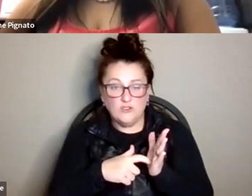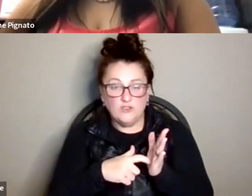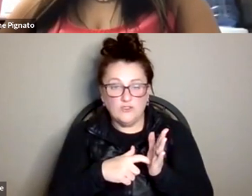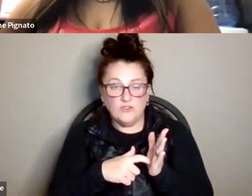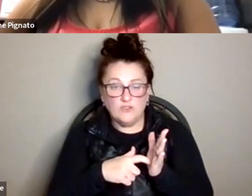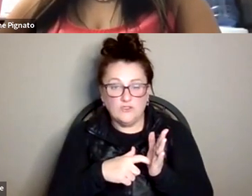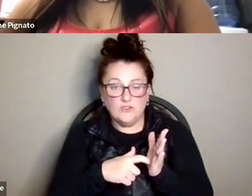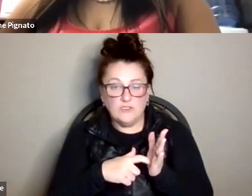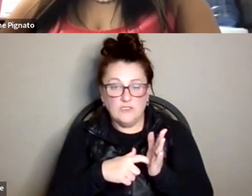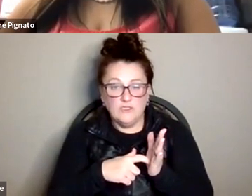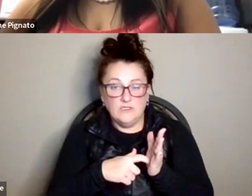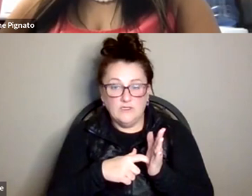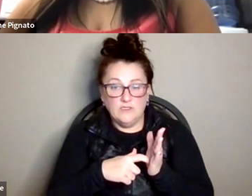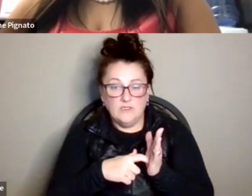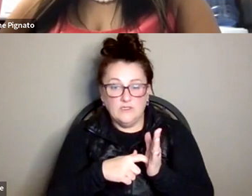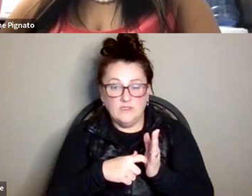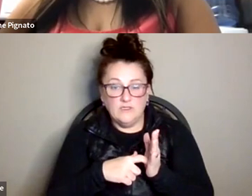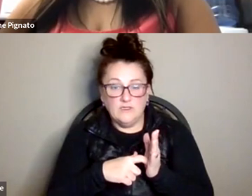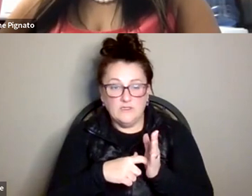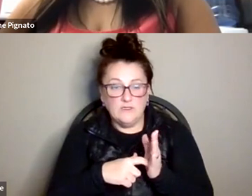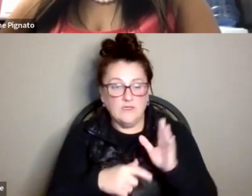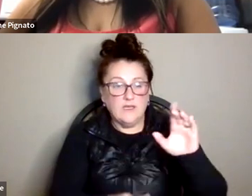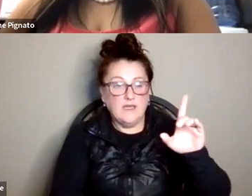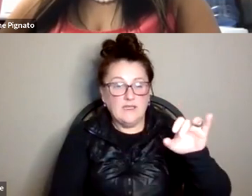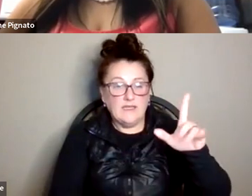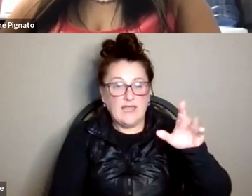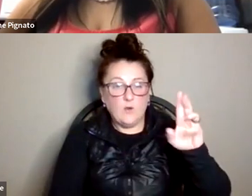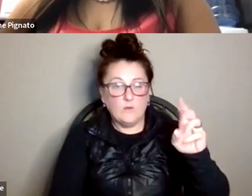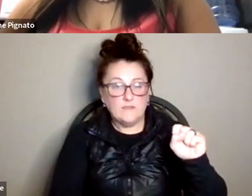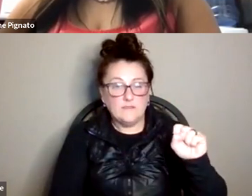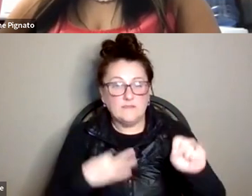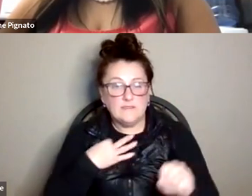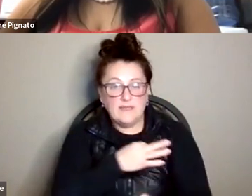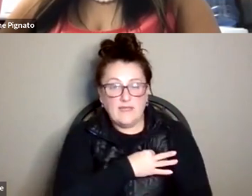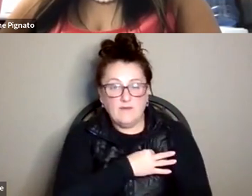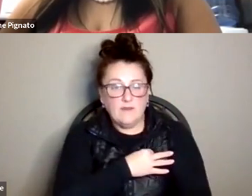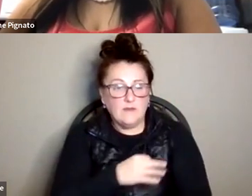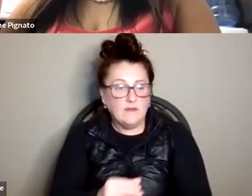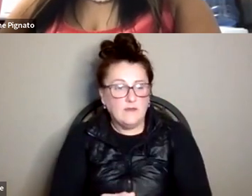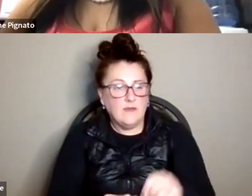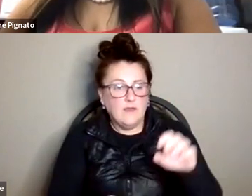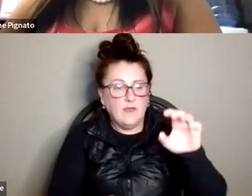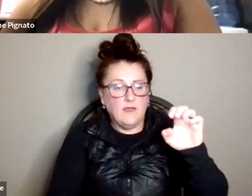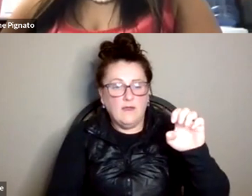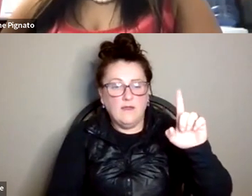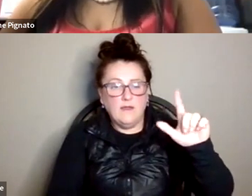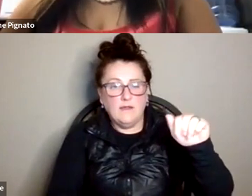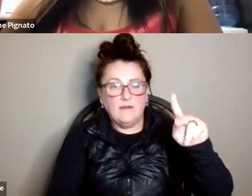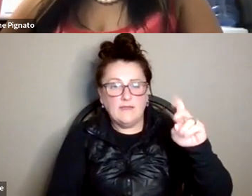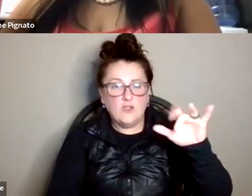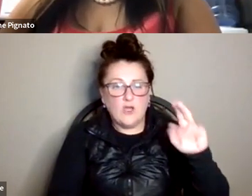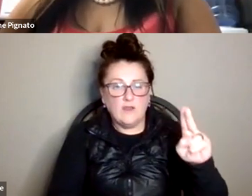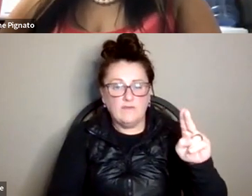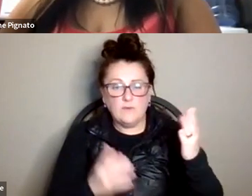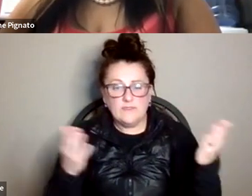of Councillor Lydia Edwards' staff. I believe Elaine Donovan was with us tonight through the session. So thank you